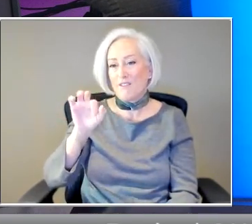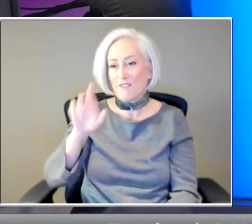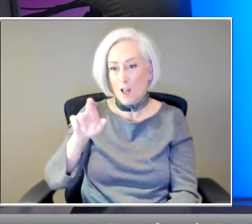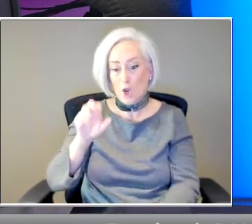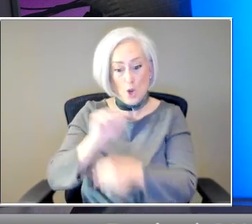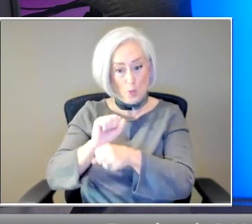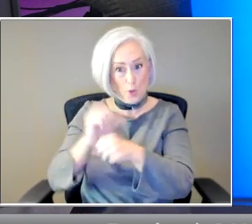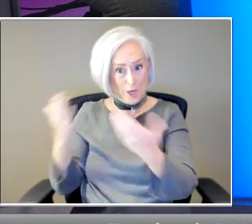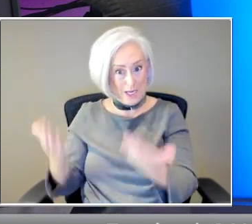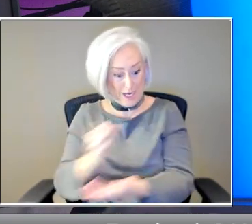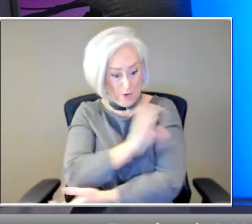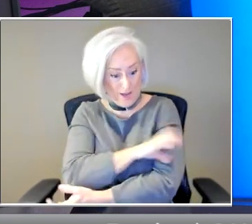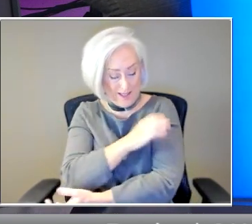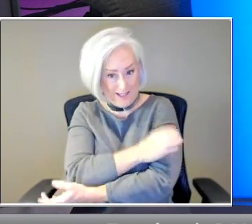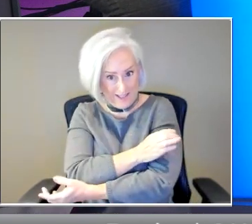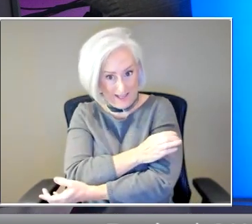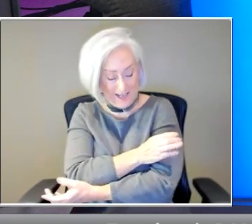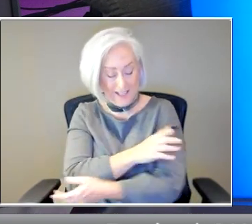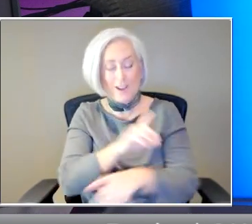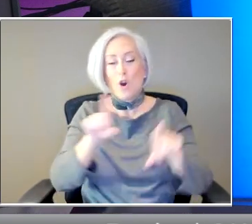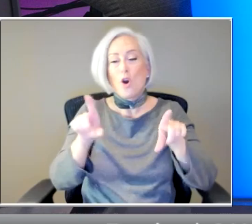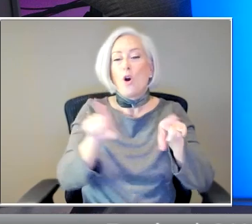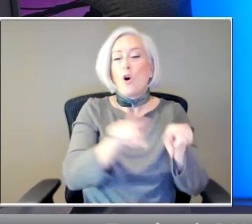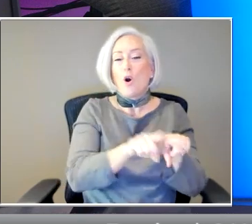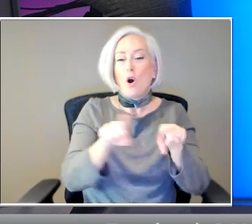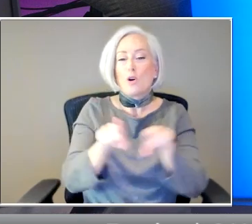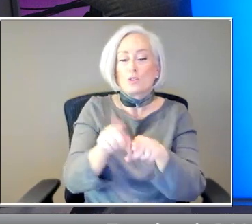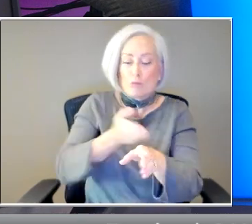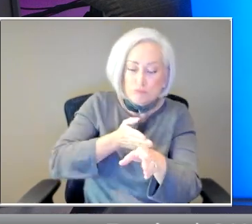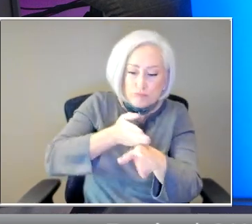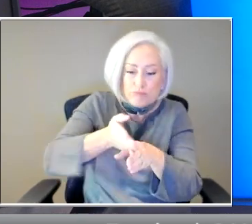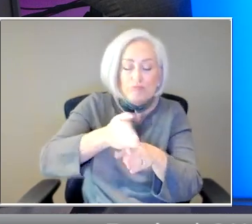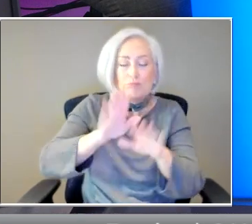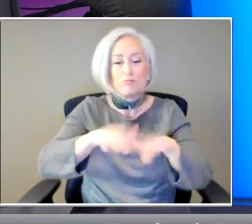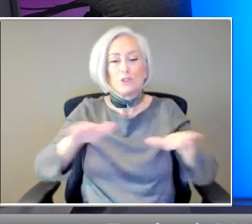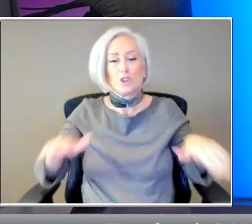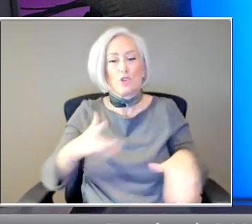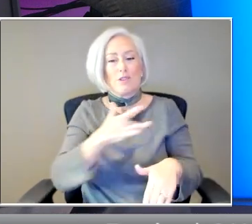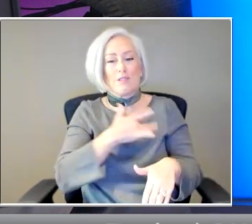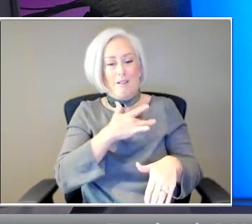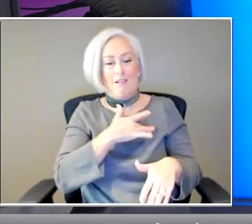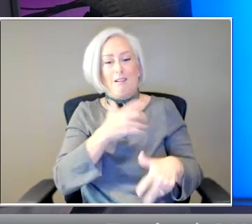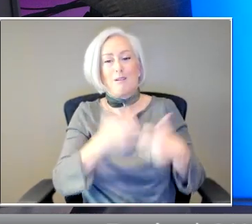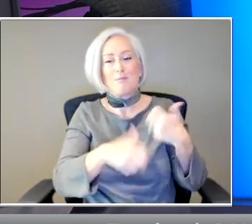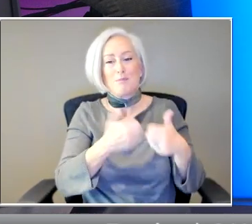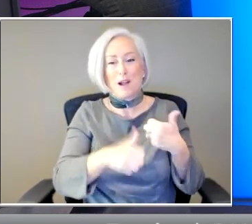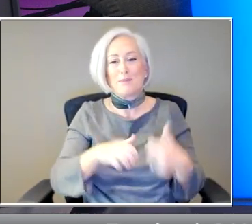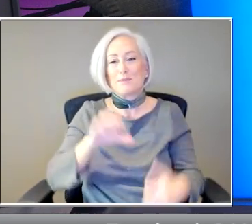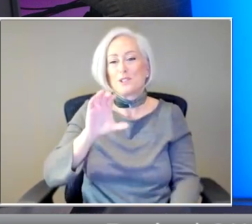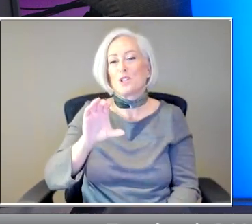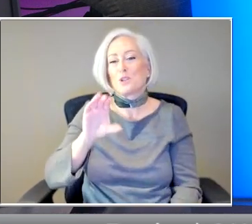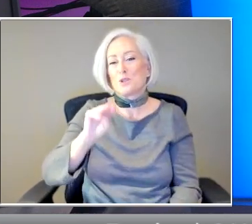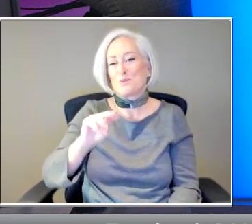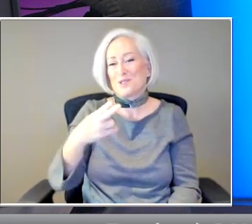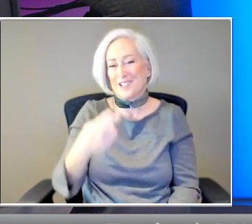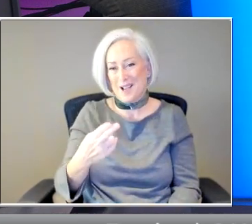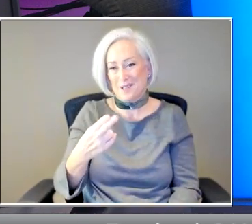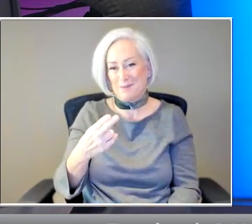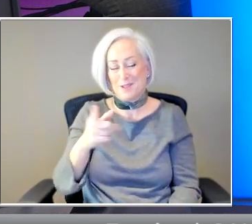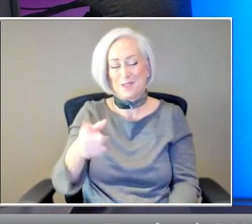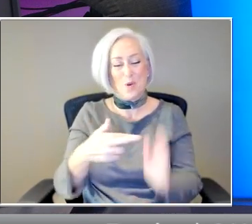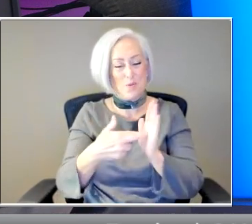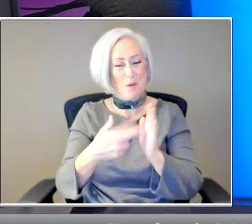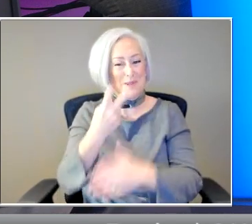but he also specializes in pediatric cardiology at Children's Mercy Hospital, so you're representing Children's Mercy as well. Yes. We got the